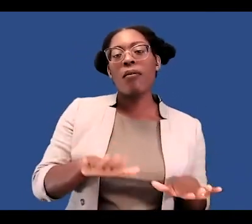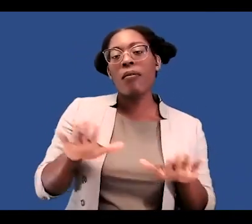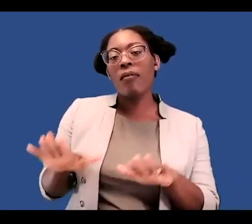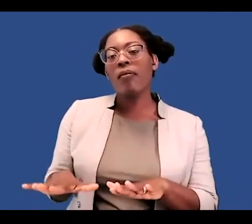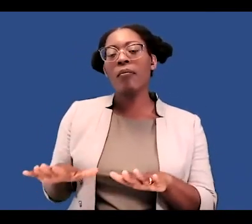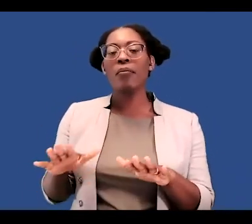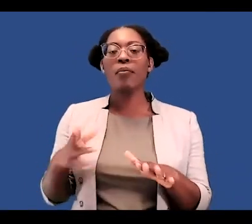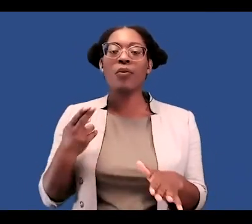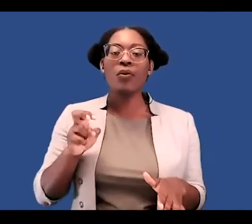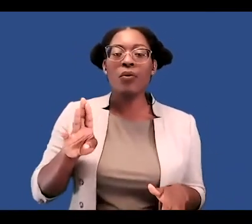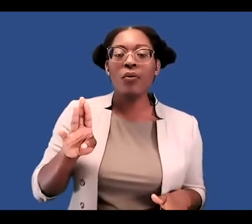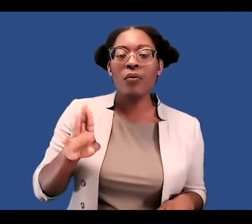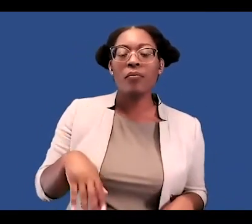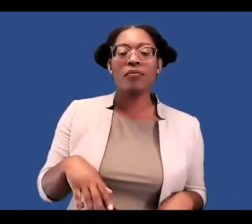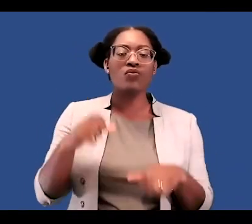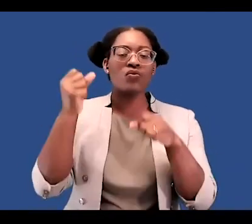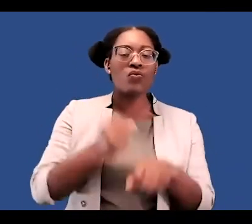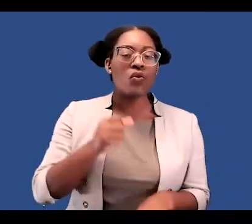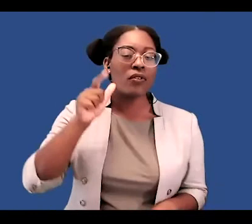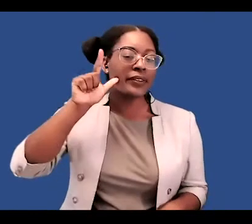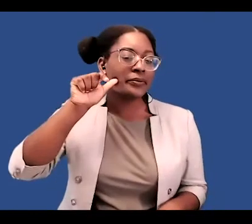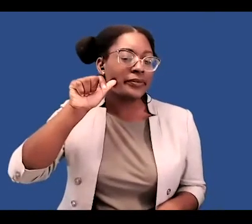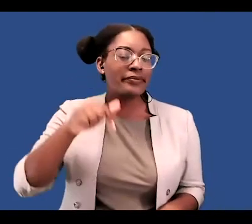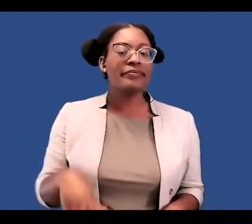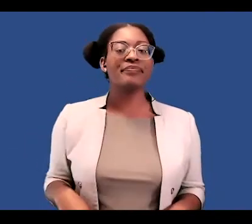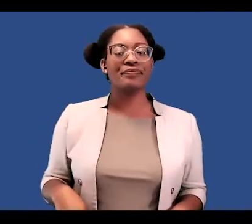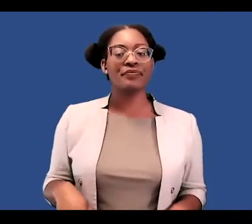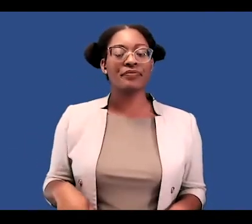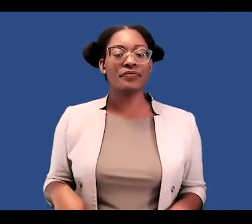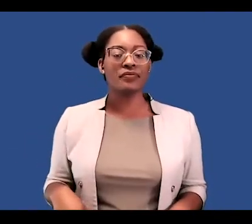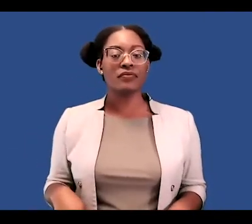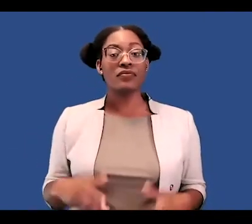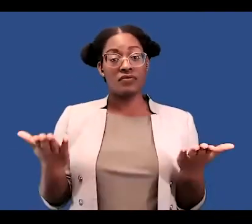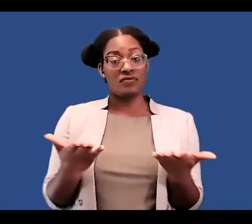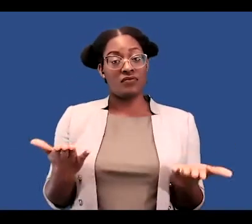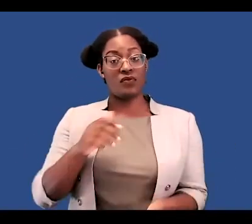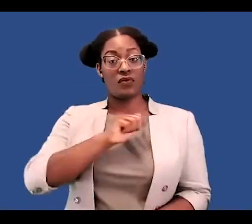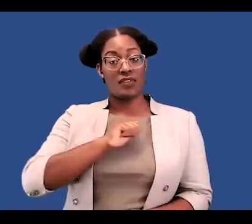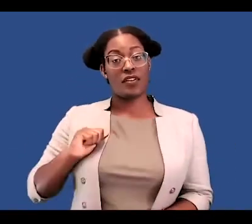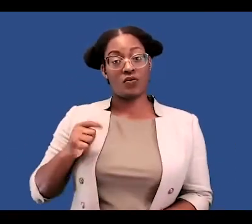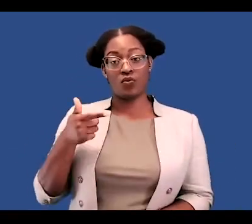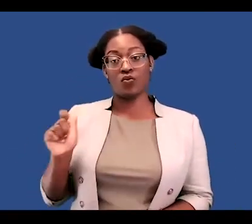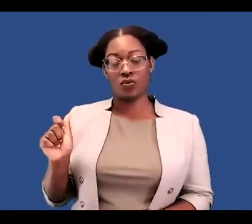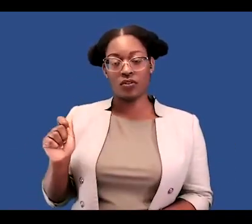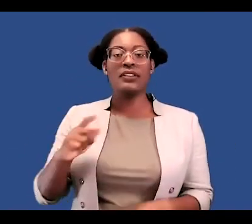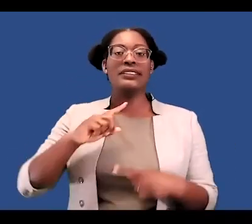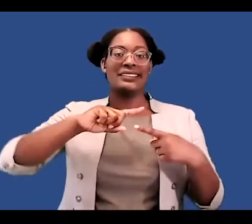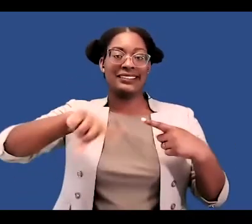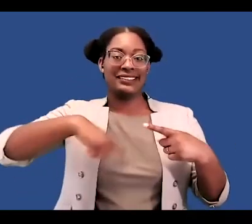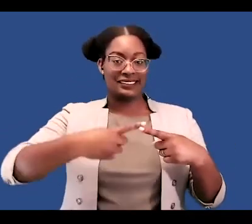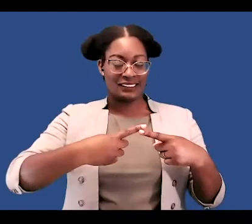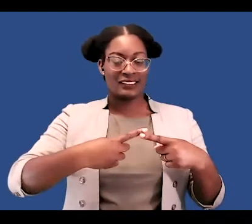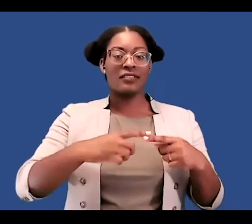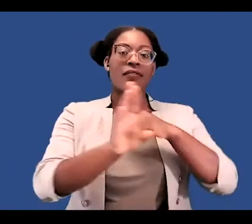very lemony. Right now in Atlanta, Georgia, we're kind of switching over to